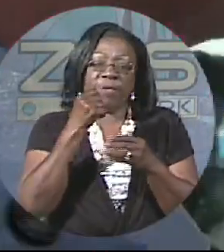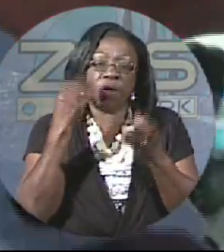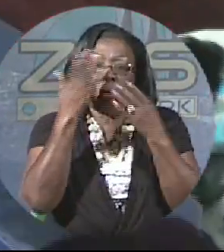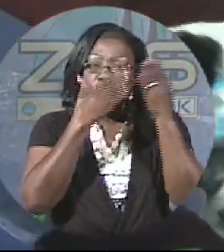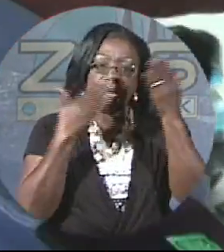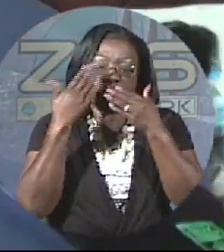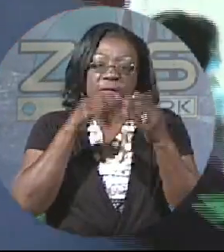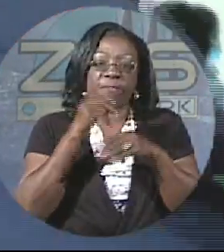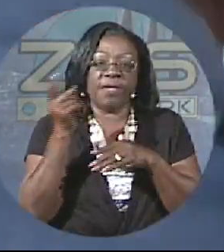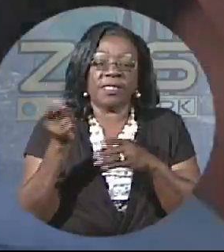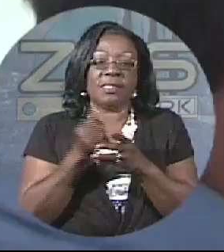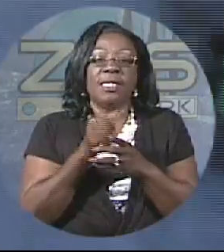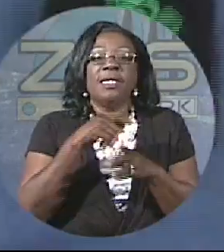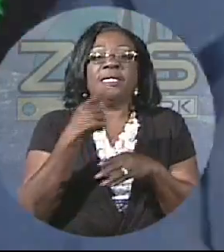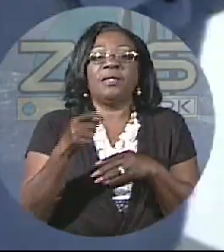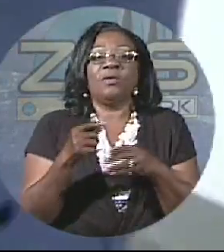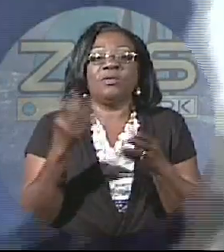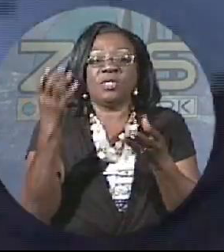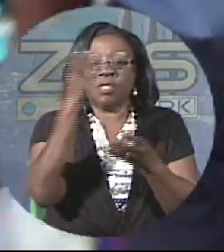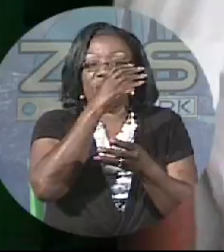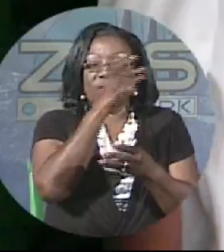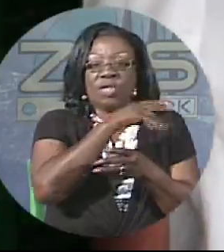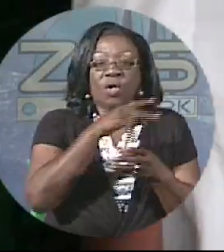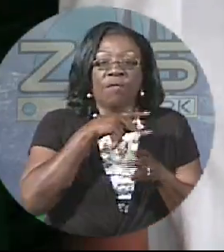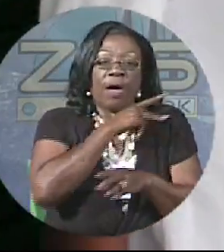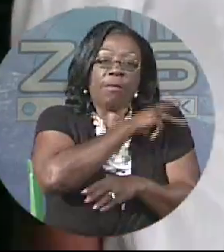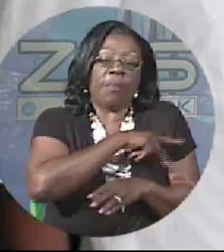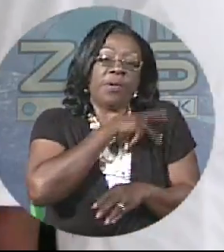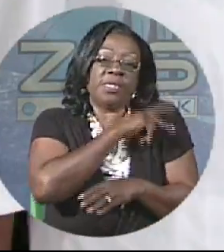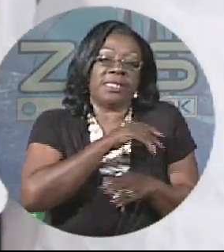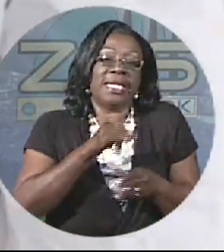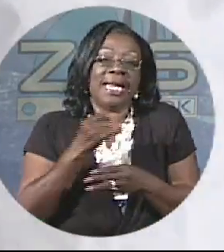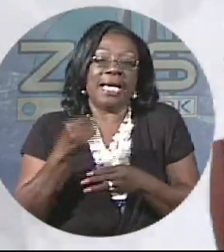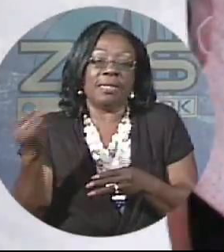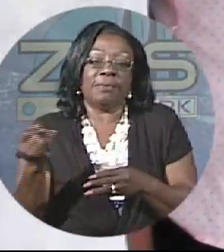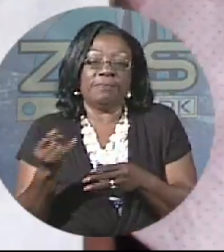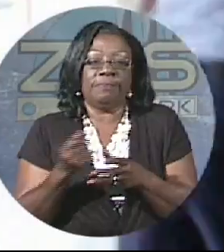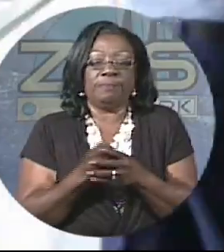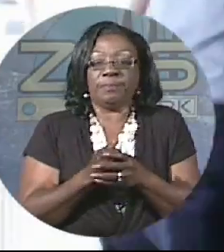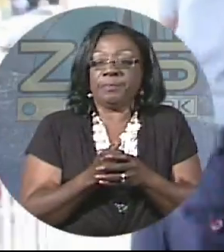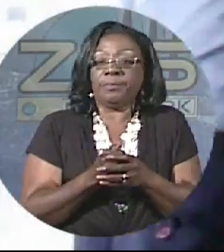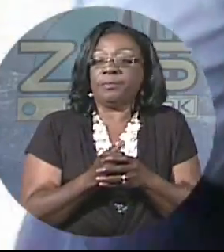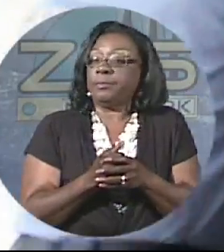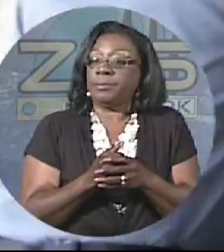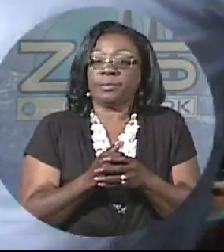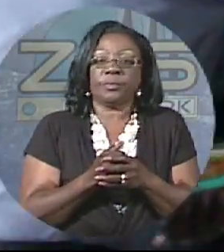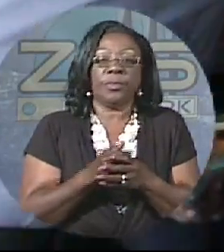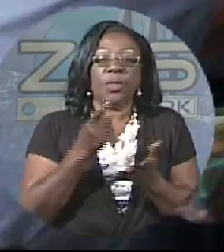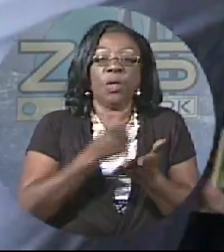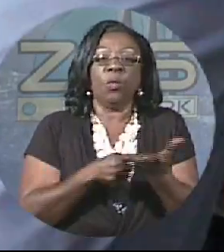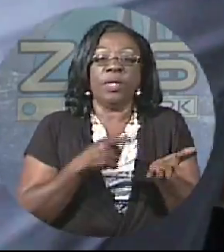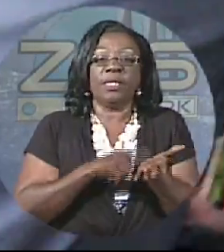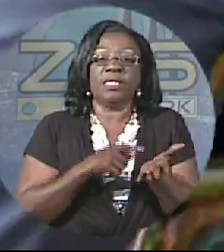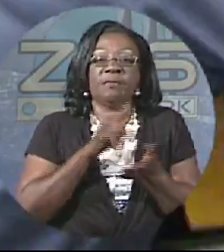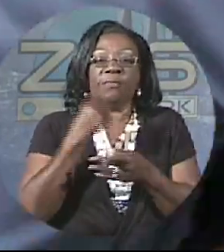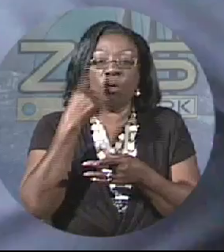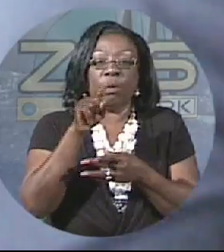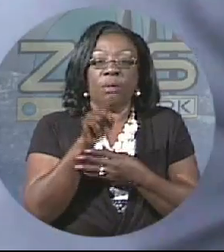now. That would also entail a search of our personal items and our person for contraband. What is this for? You're in